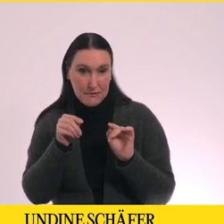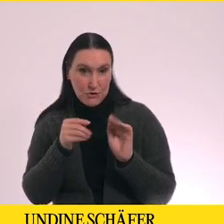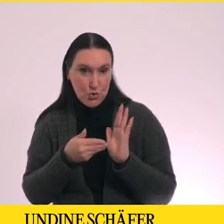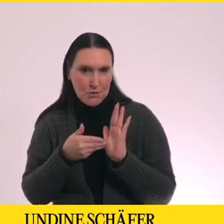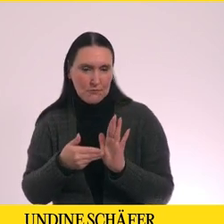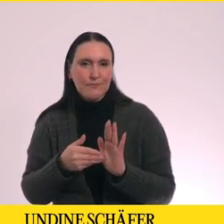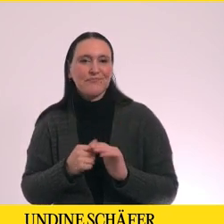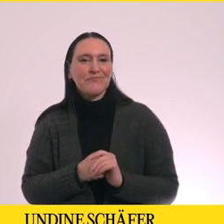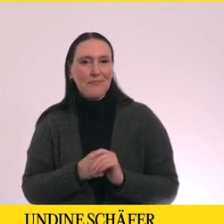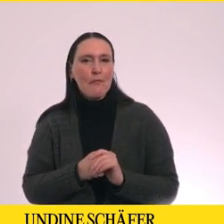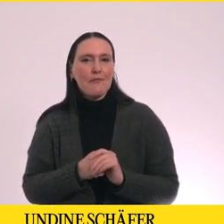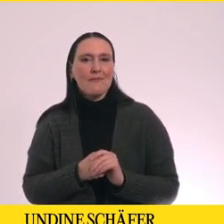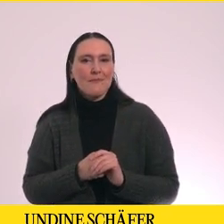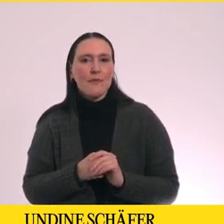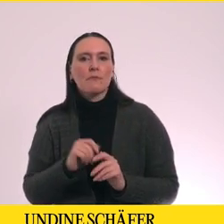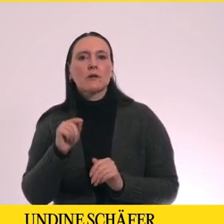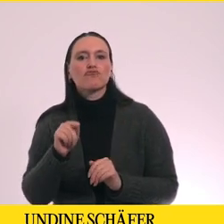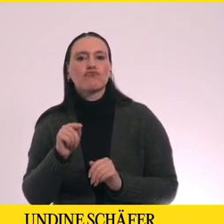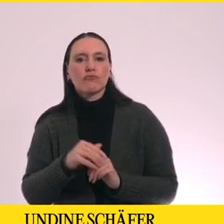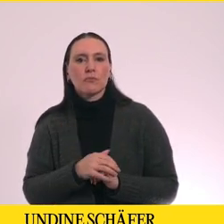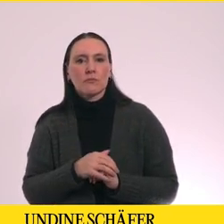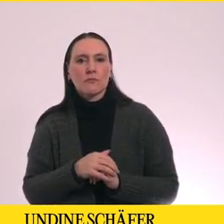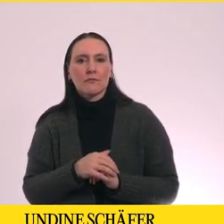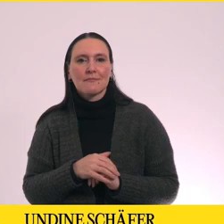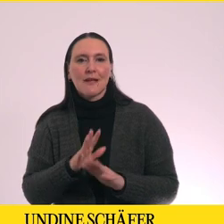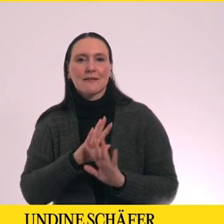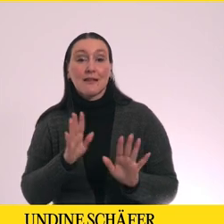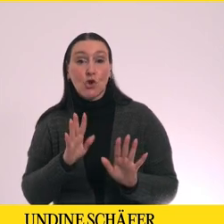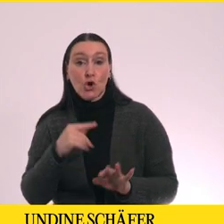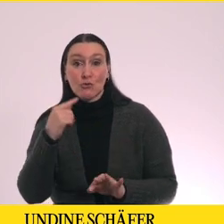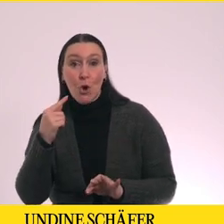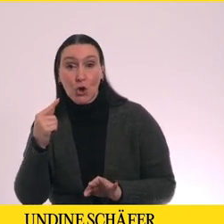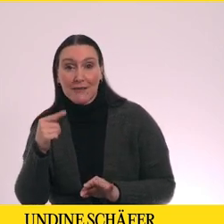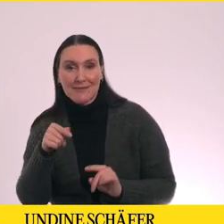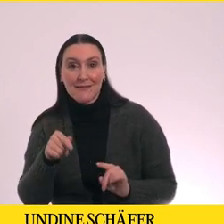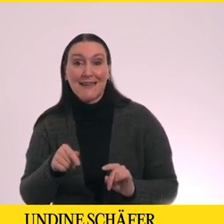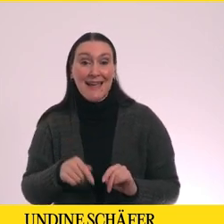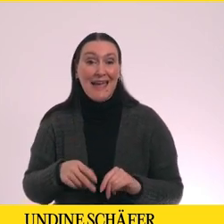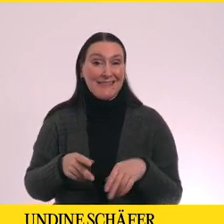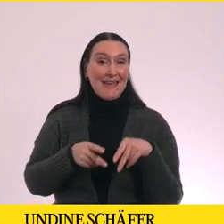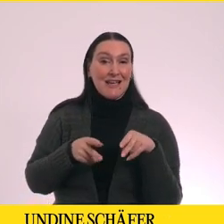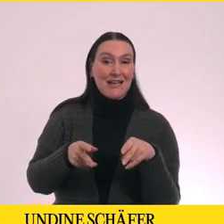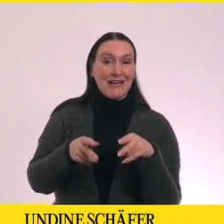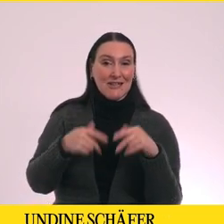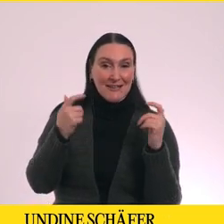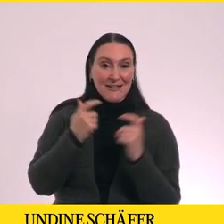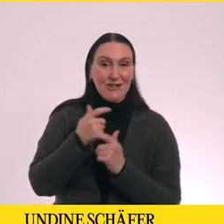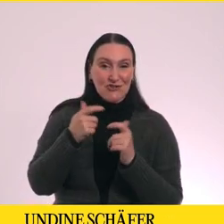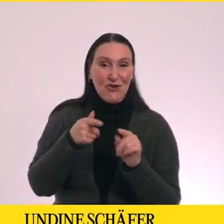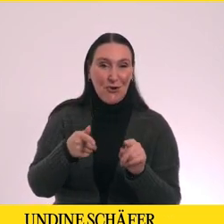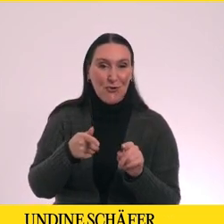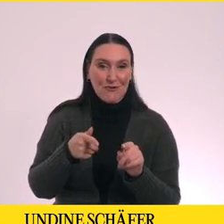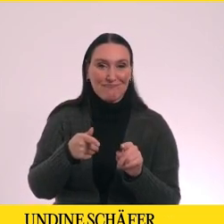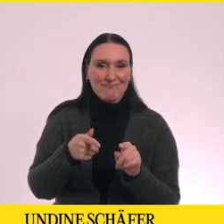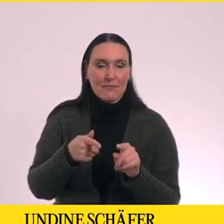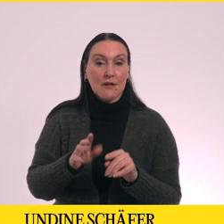unspoken agreement that you can say those things and they will be taken as a joke, but they will at the same time resonate